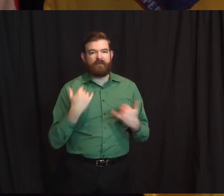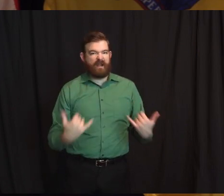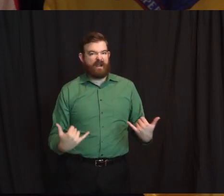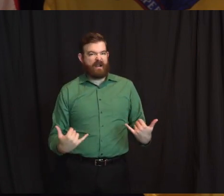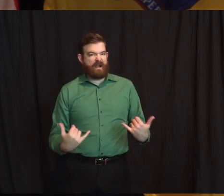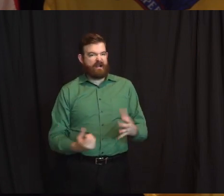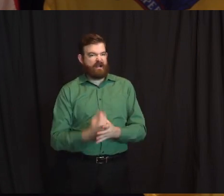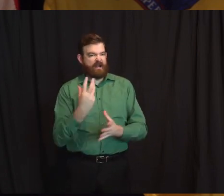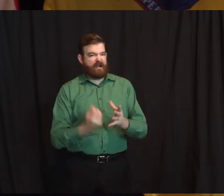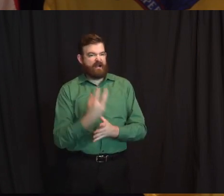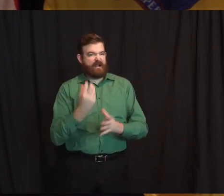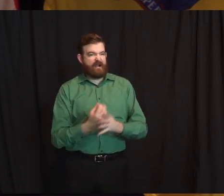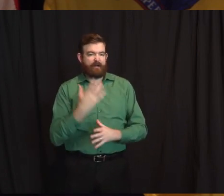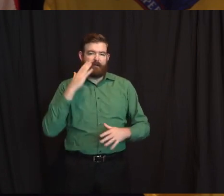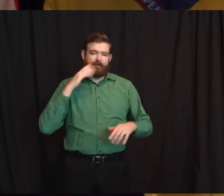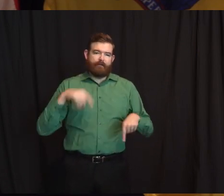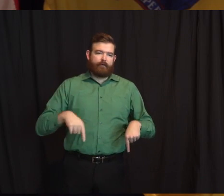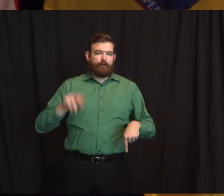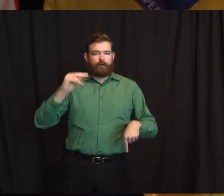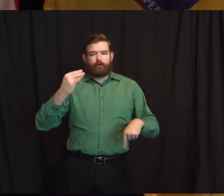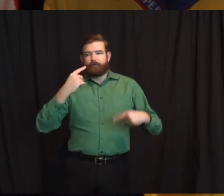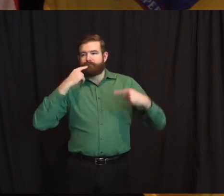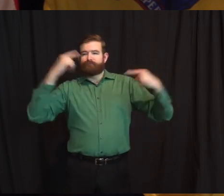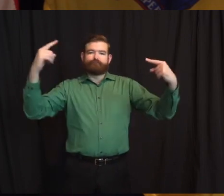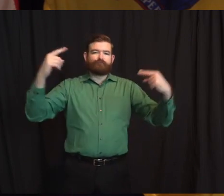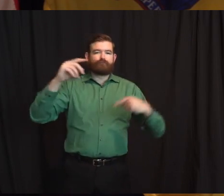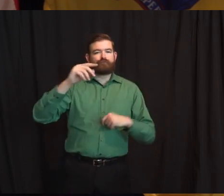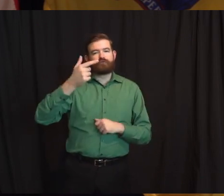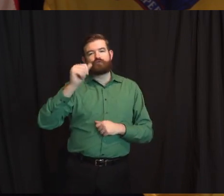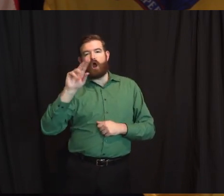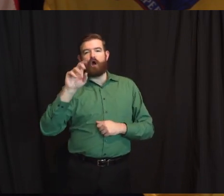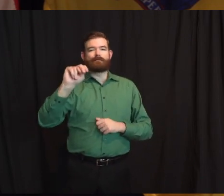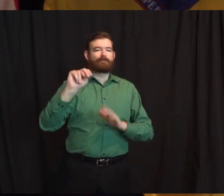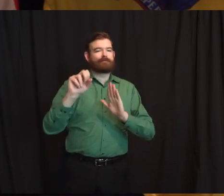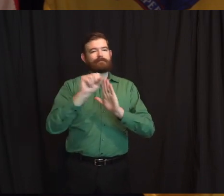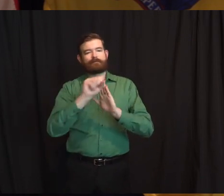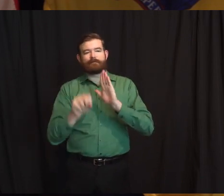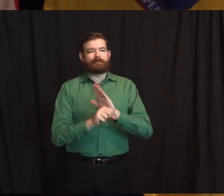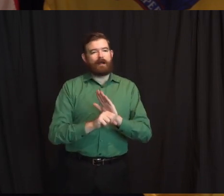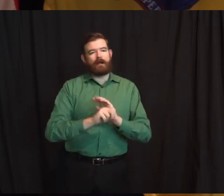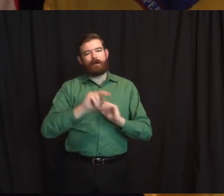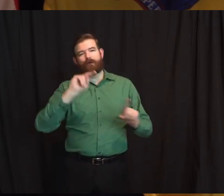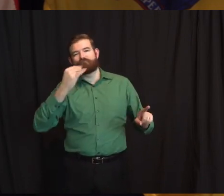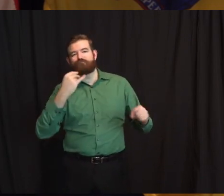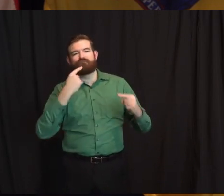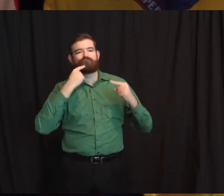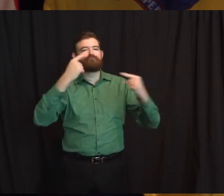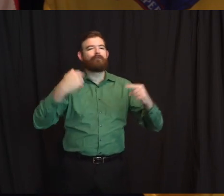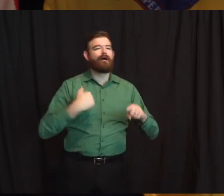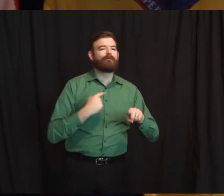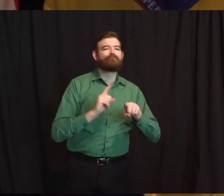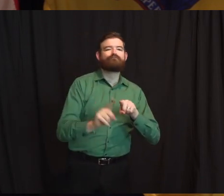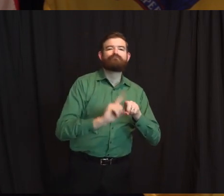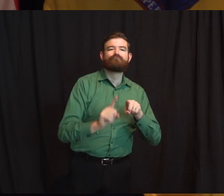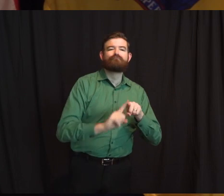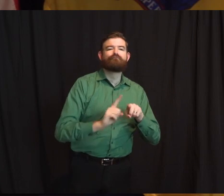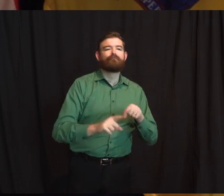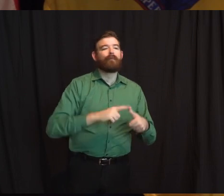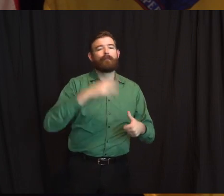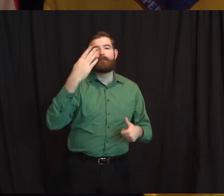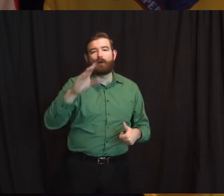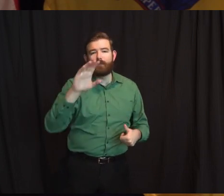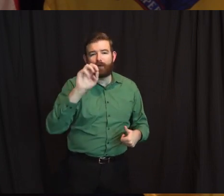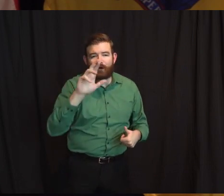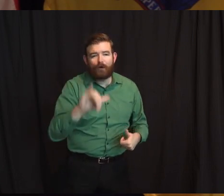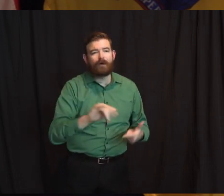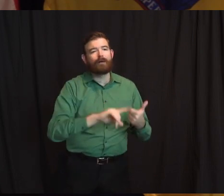renowned as the Garden State. New Jersey is especially famous for its variety of crops: blueberries, tomatoes, corn, and